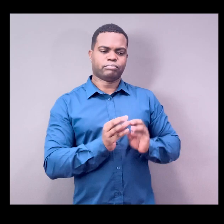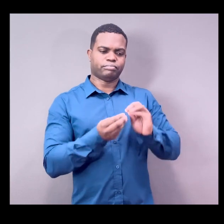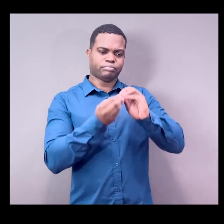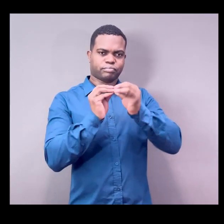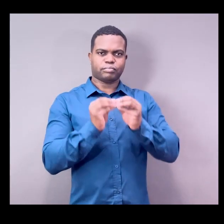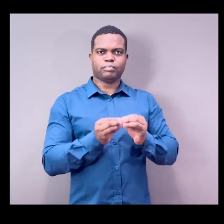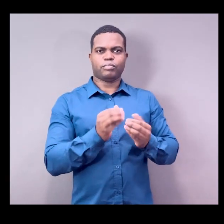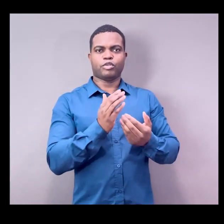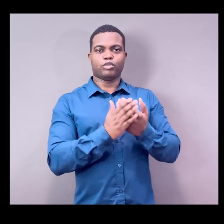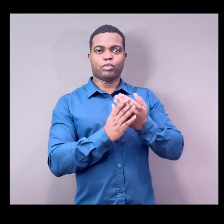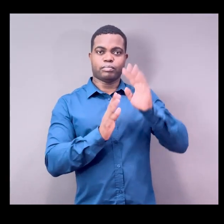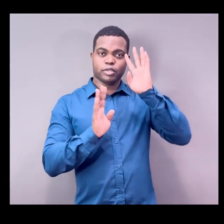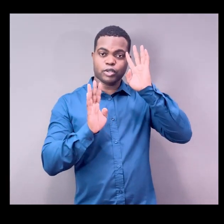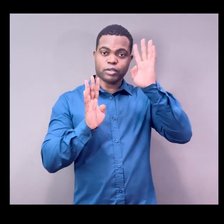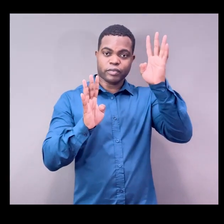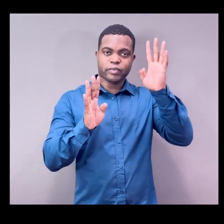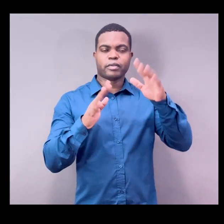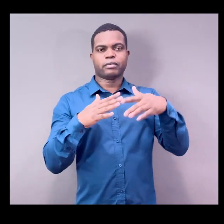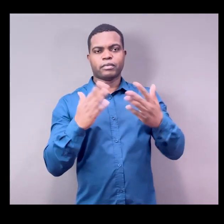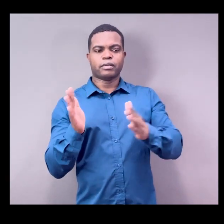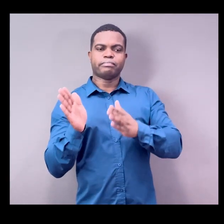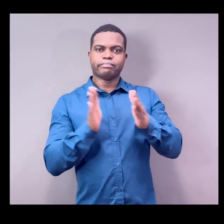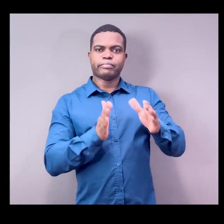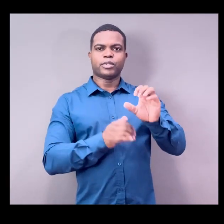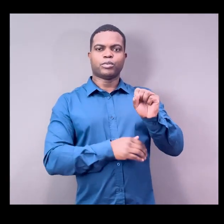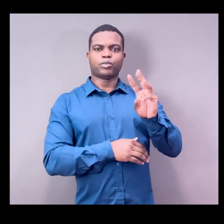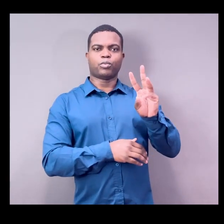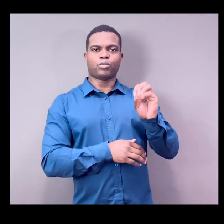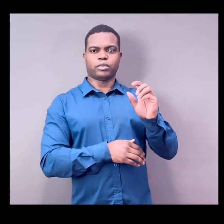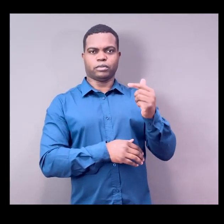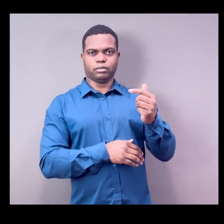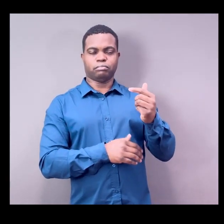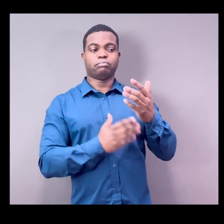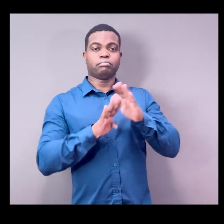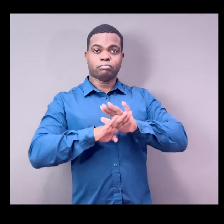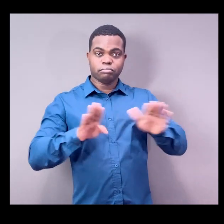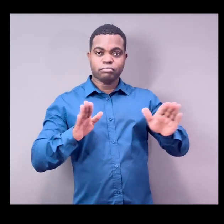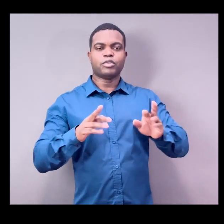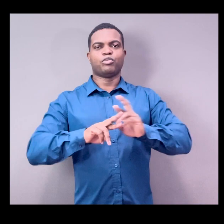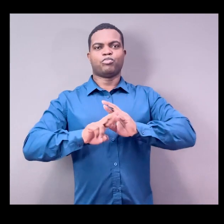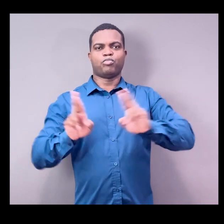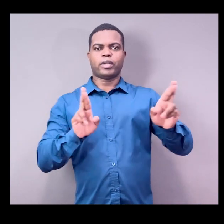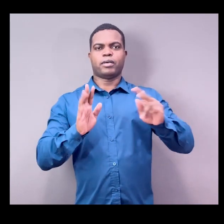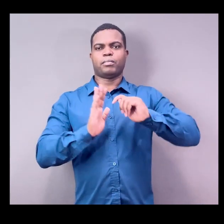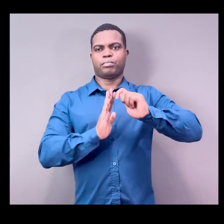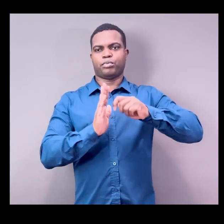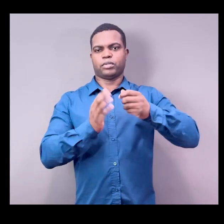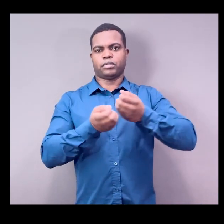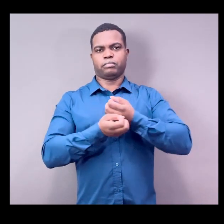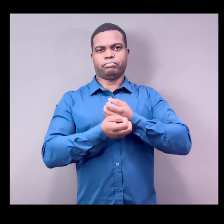initiative. You need to perform SWOT analysis before you launch out that initiative.